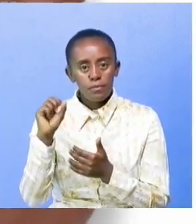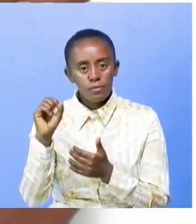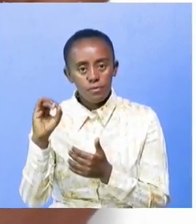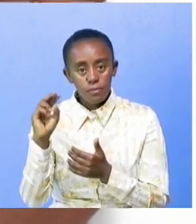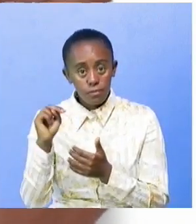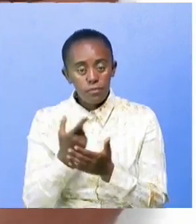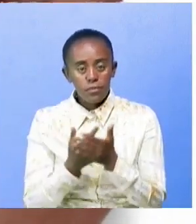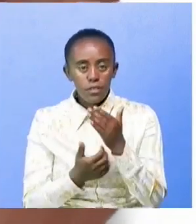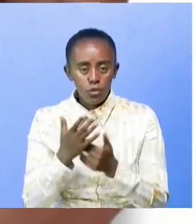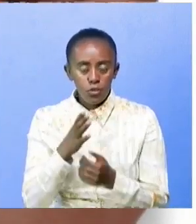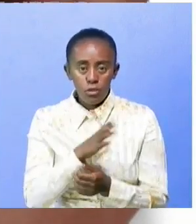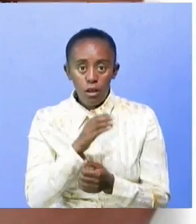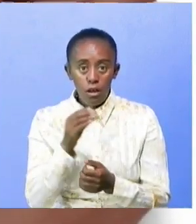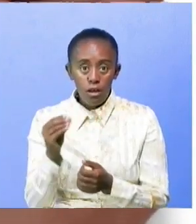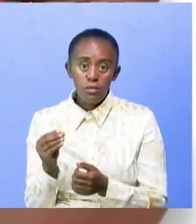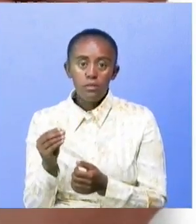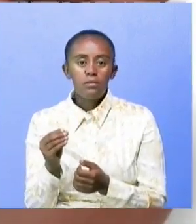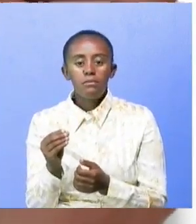and